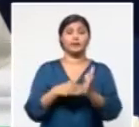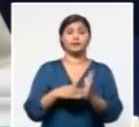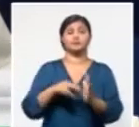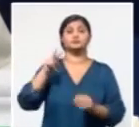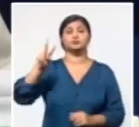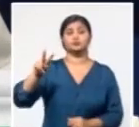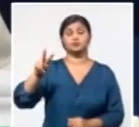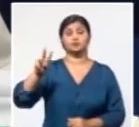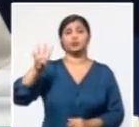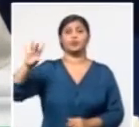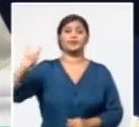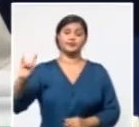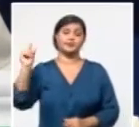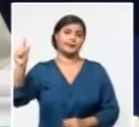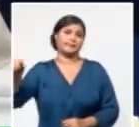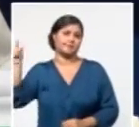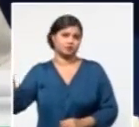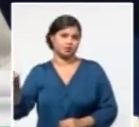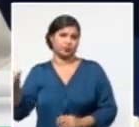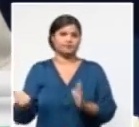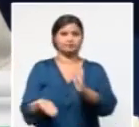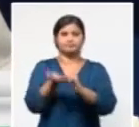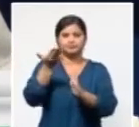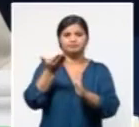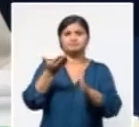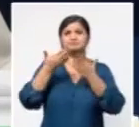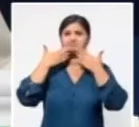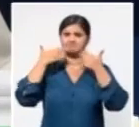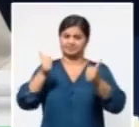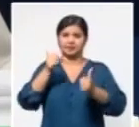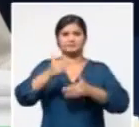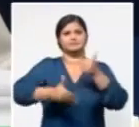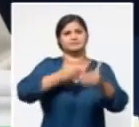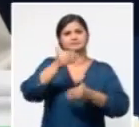2,249 patients diagnosed in Cuba with COVID, that is